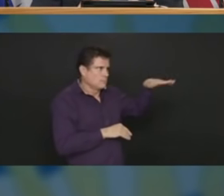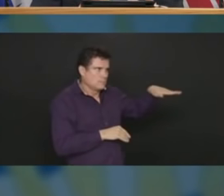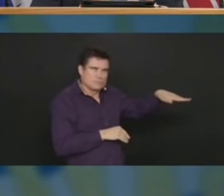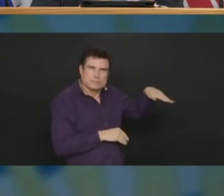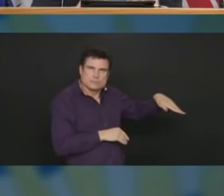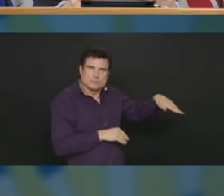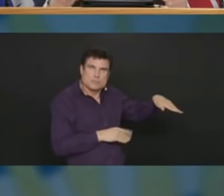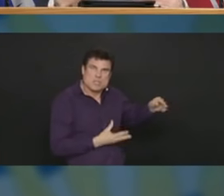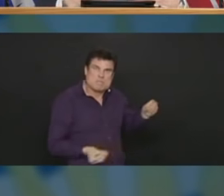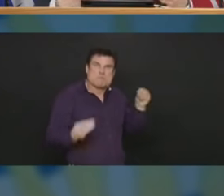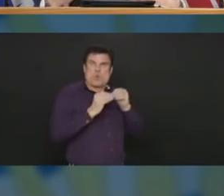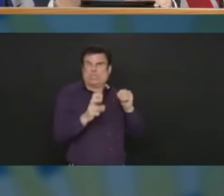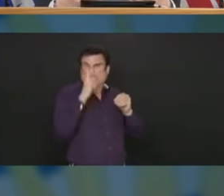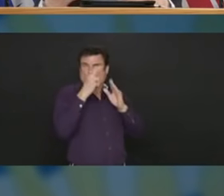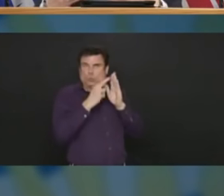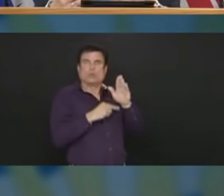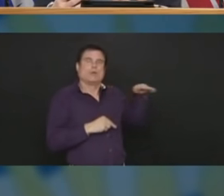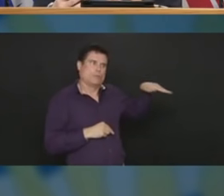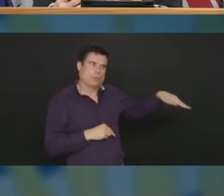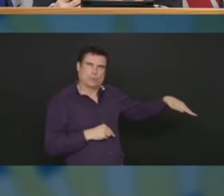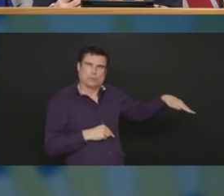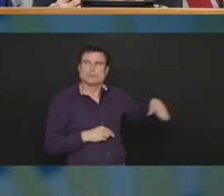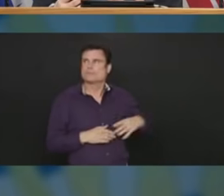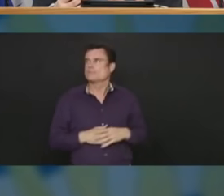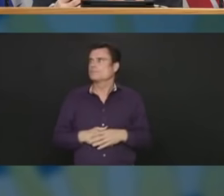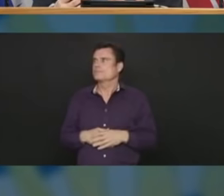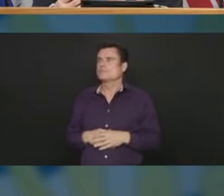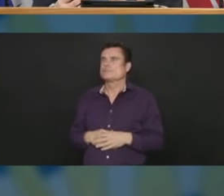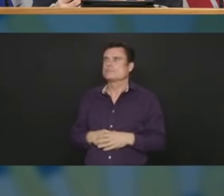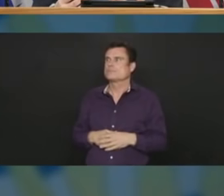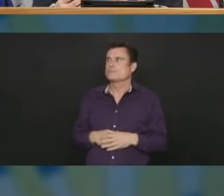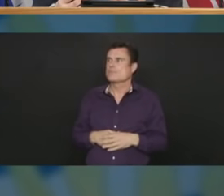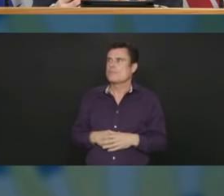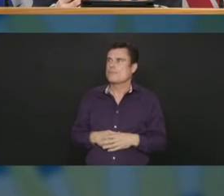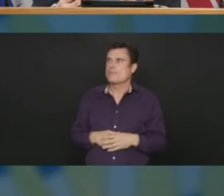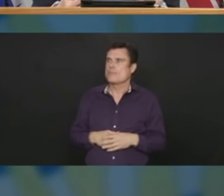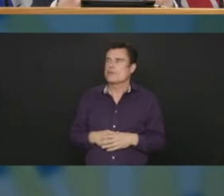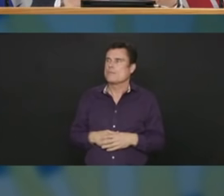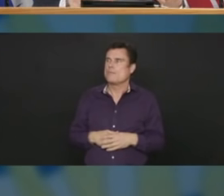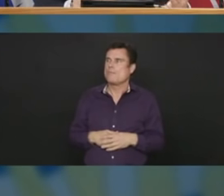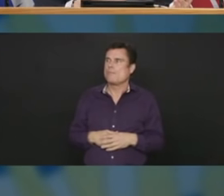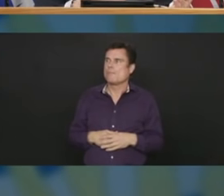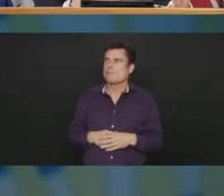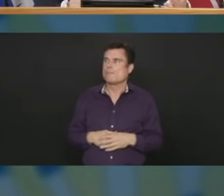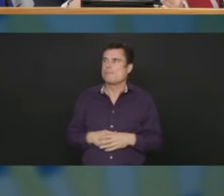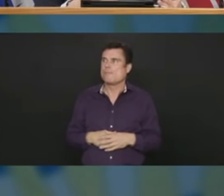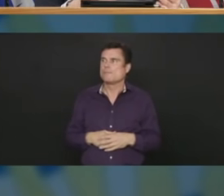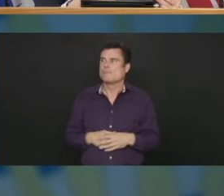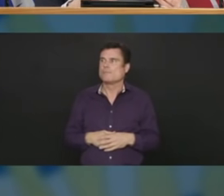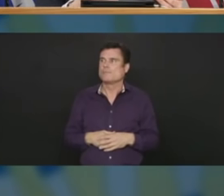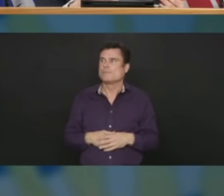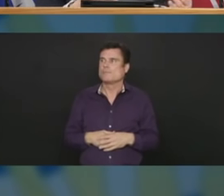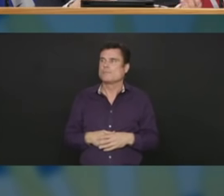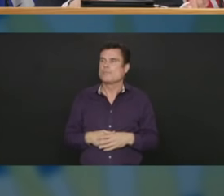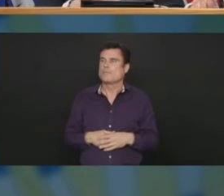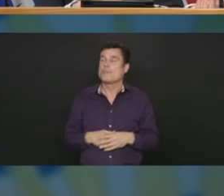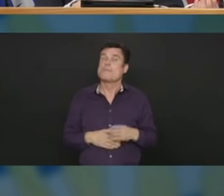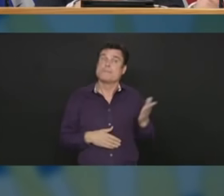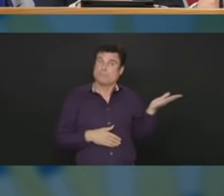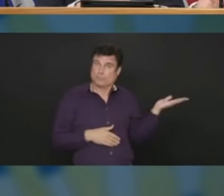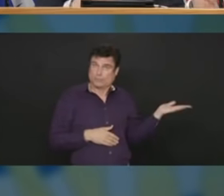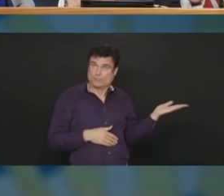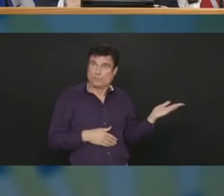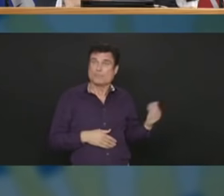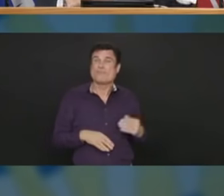in our community. It looks at the types and numbers of interactions that we have in our community. It looks at how that has affected